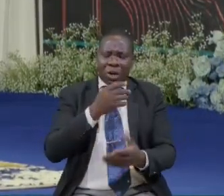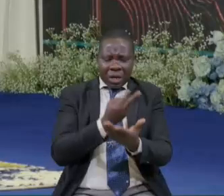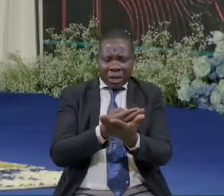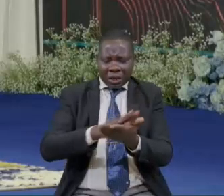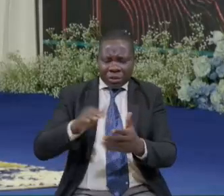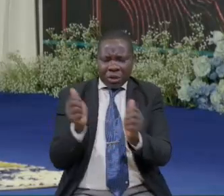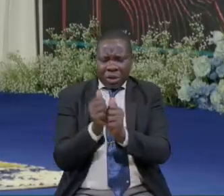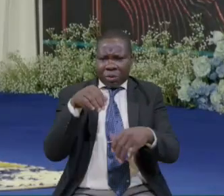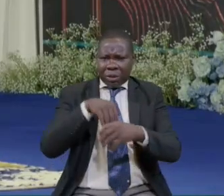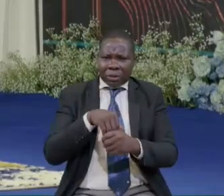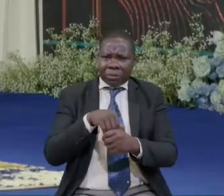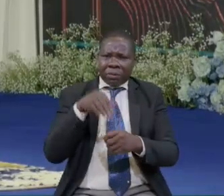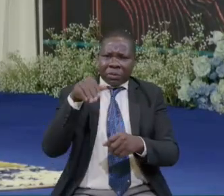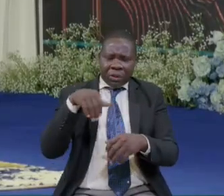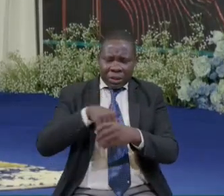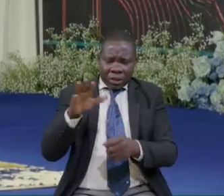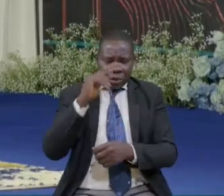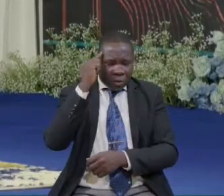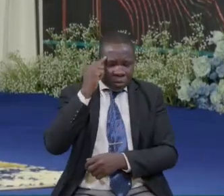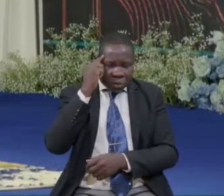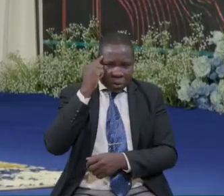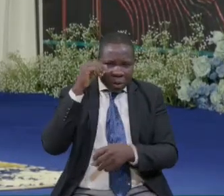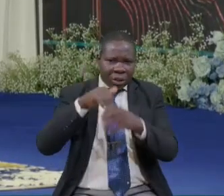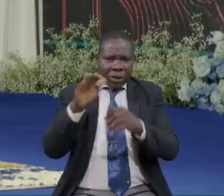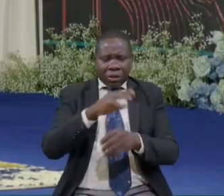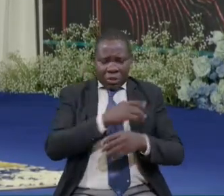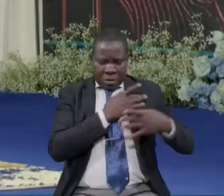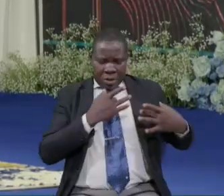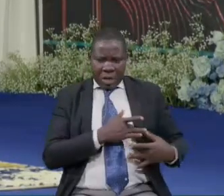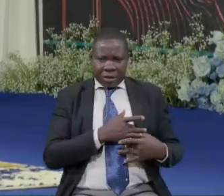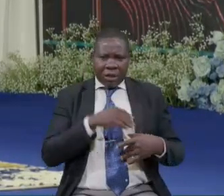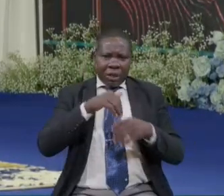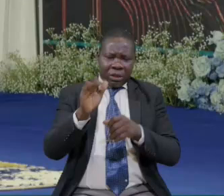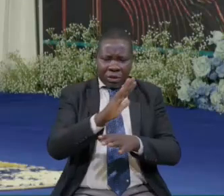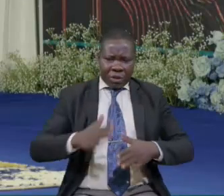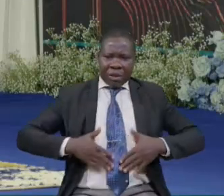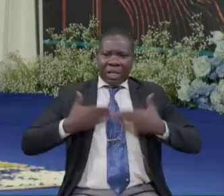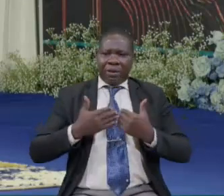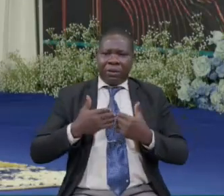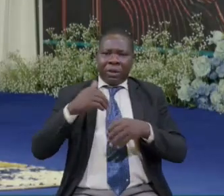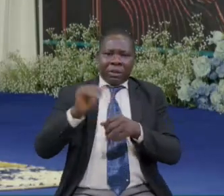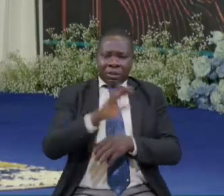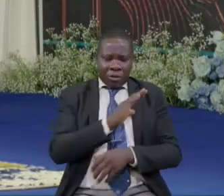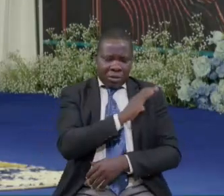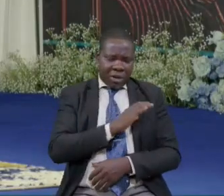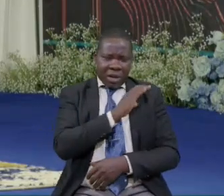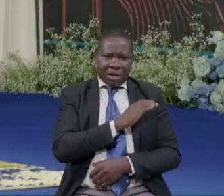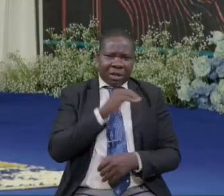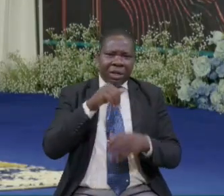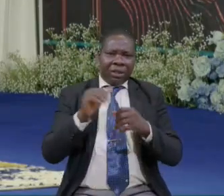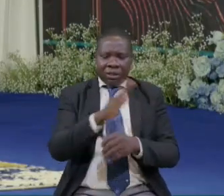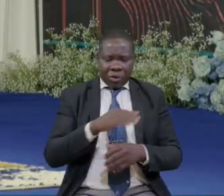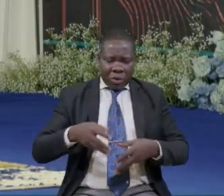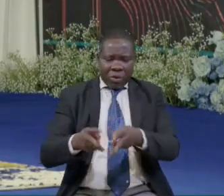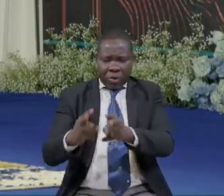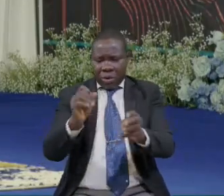your thoughts, in your heart, in your life, in your character, in your lifestyle. Don't you